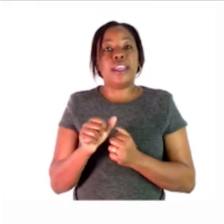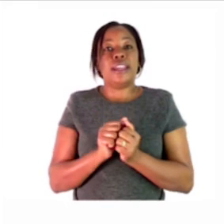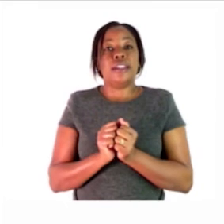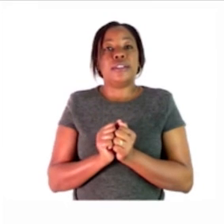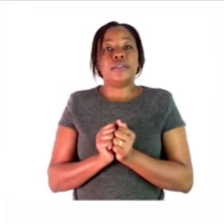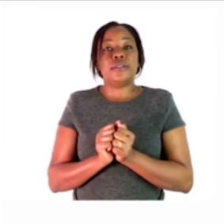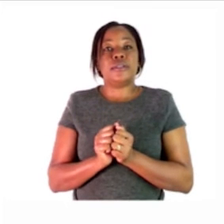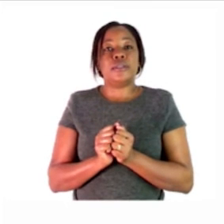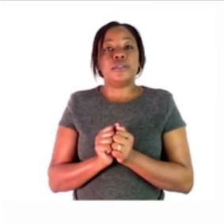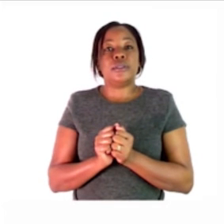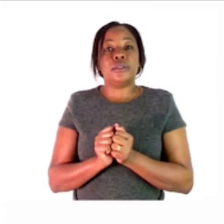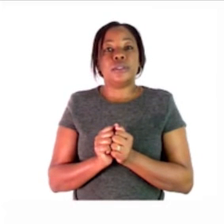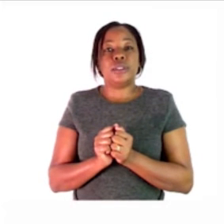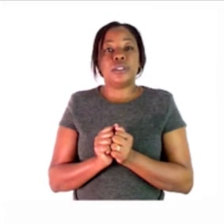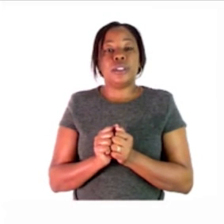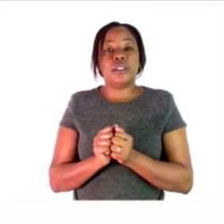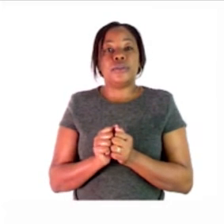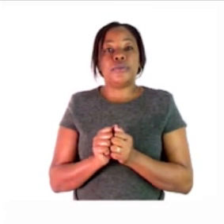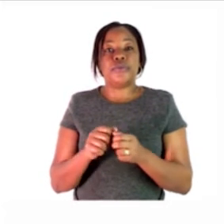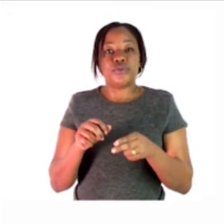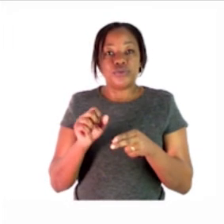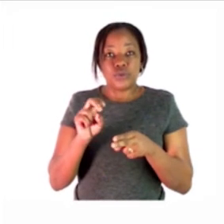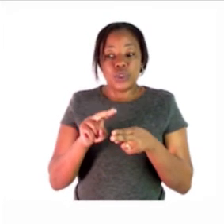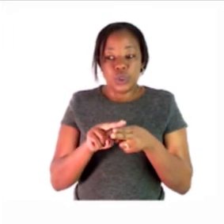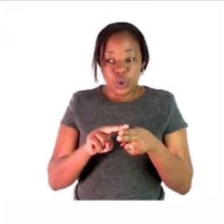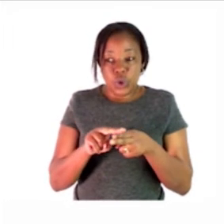It's also used with countable and uncountable nouns.